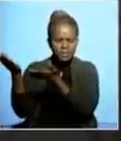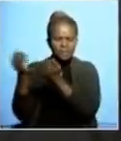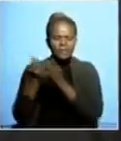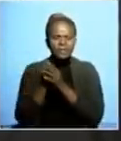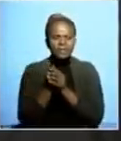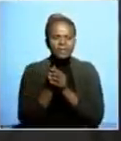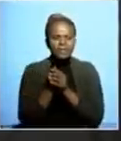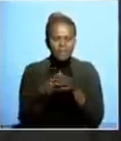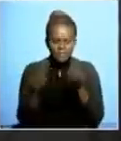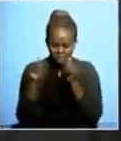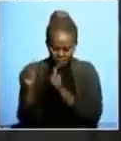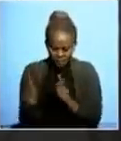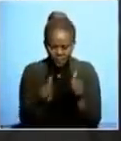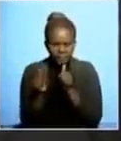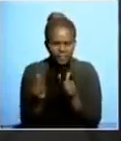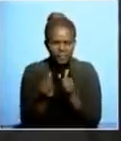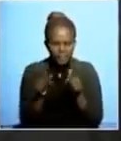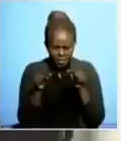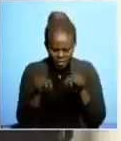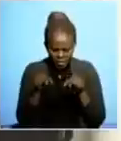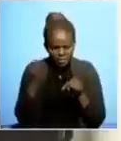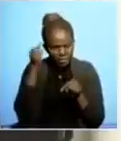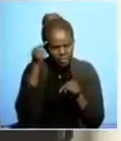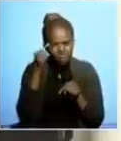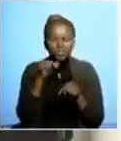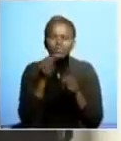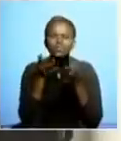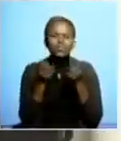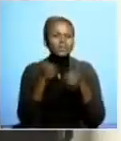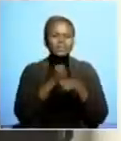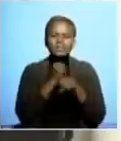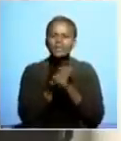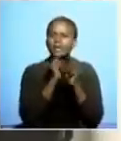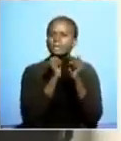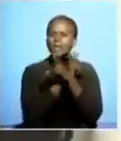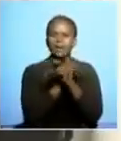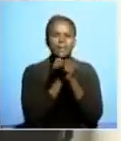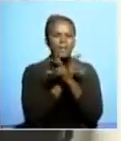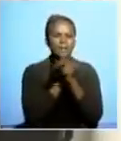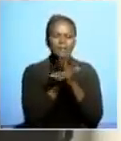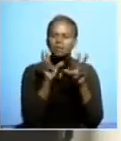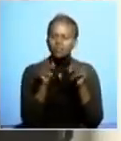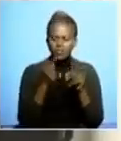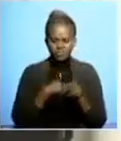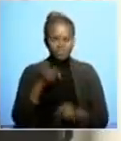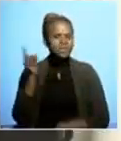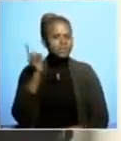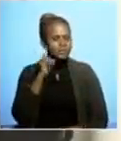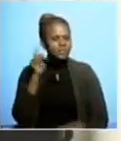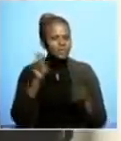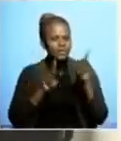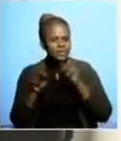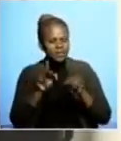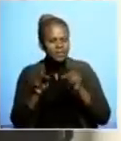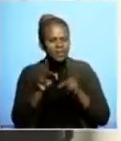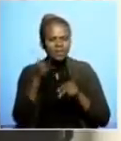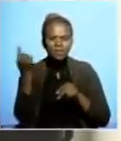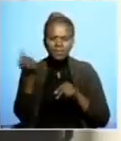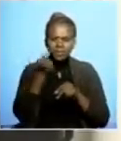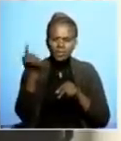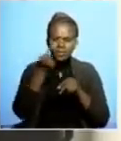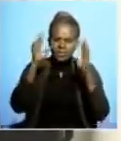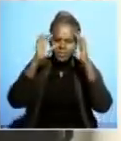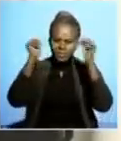to actualize this. This government doesn't want to make noise. I hear people are saying around, no, the president is making